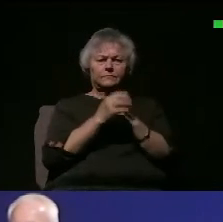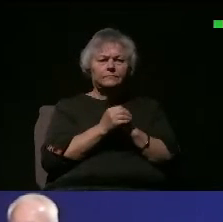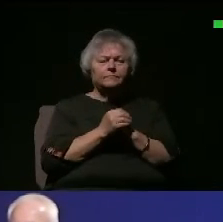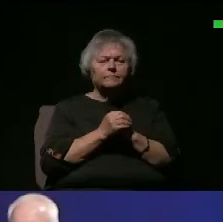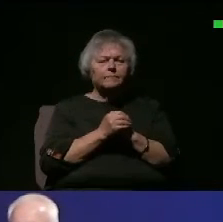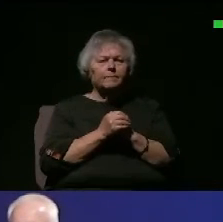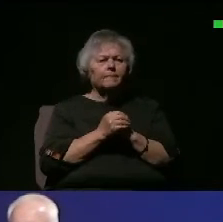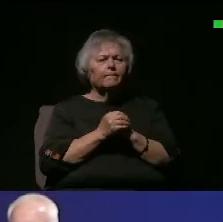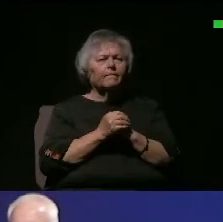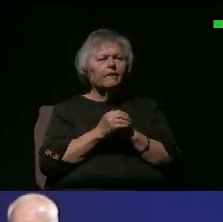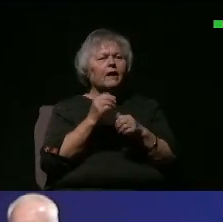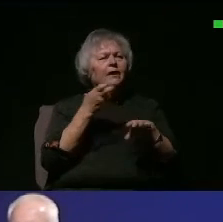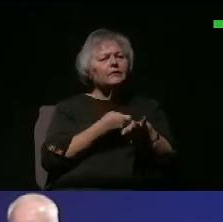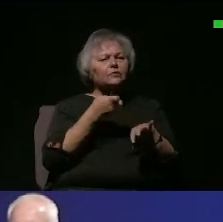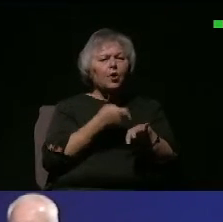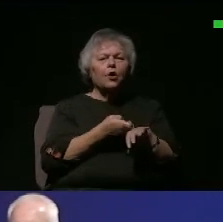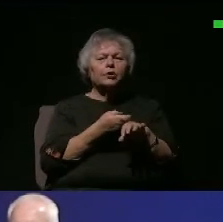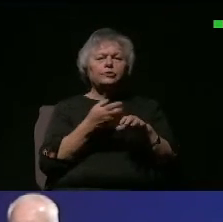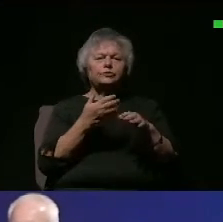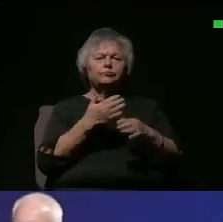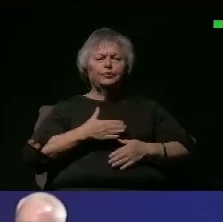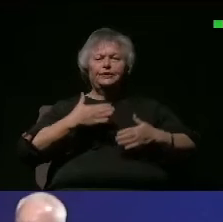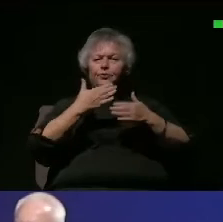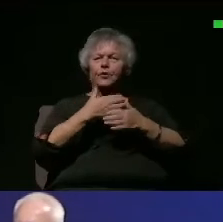it's harder to rejoice with those who rejoice. And